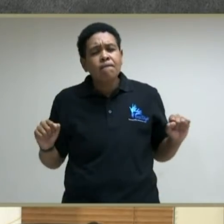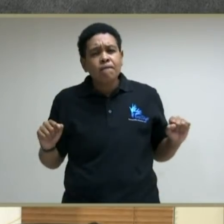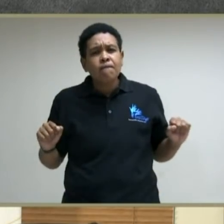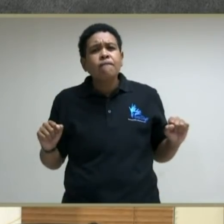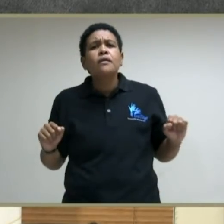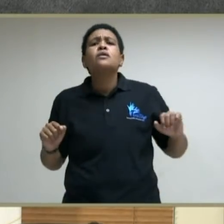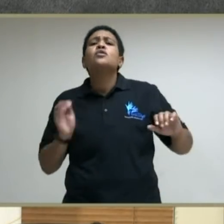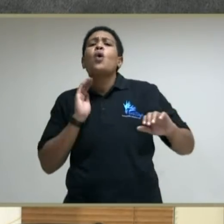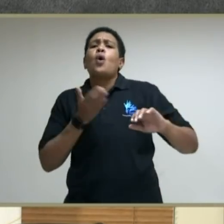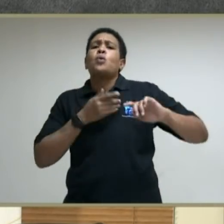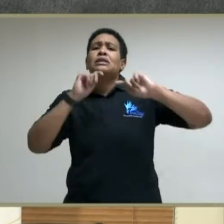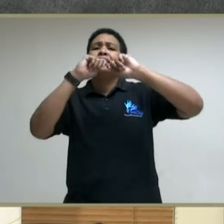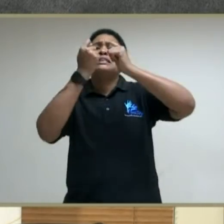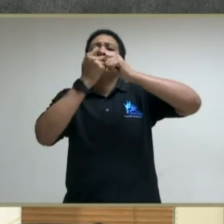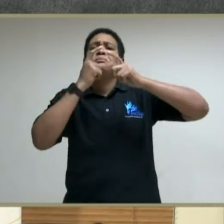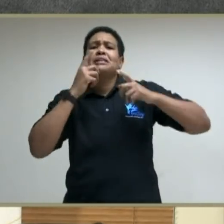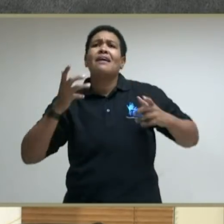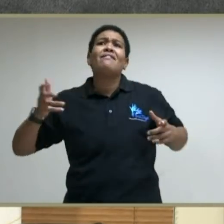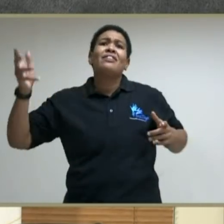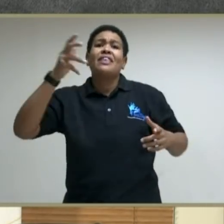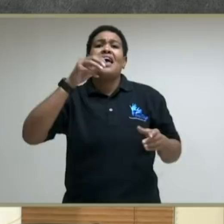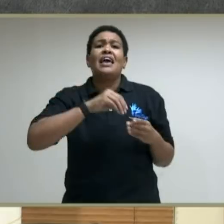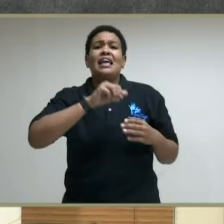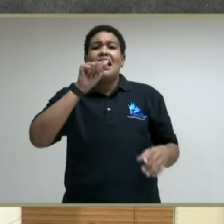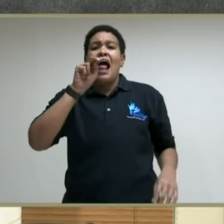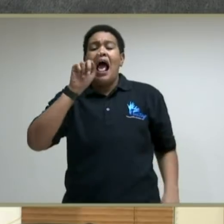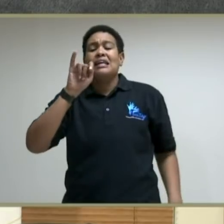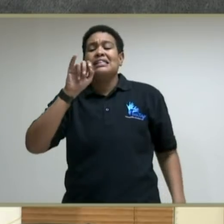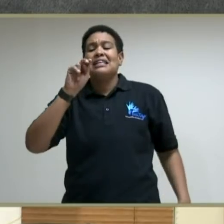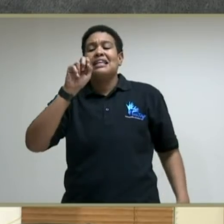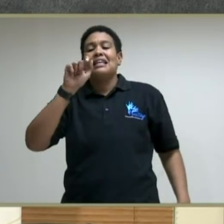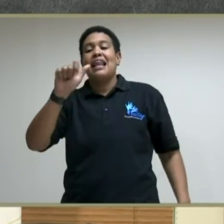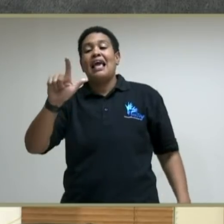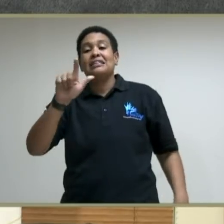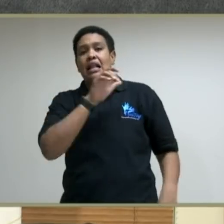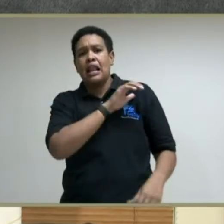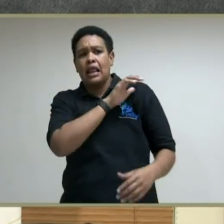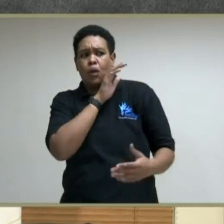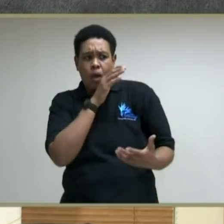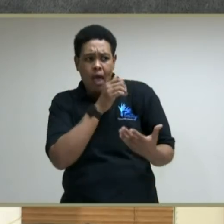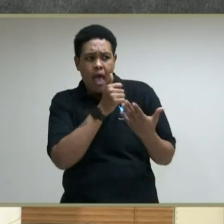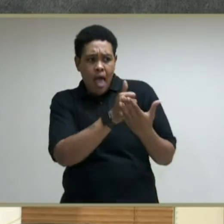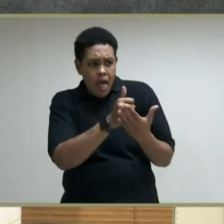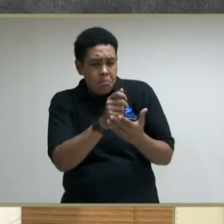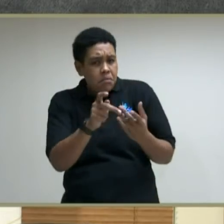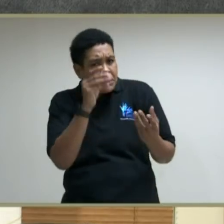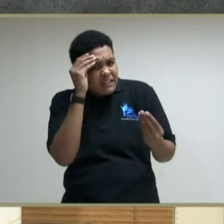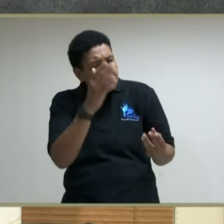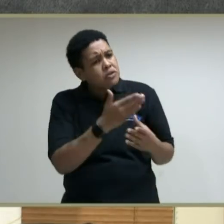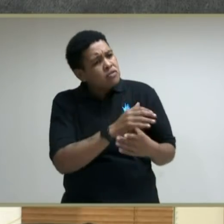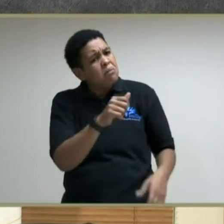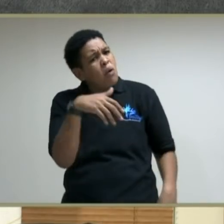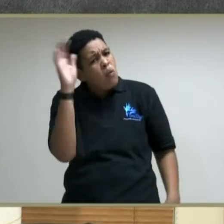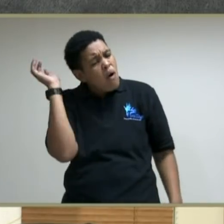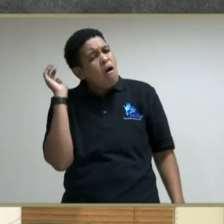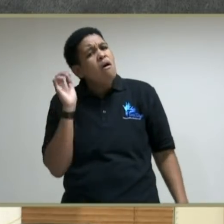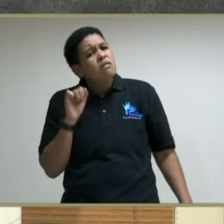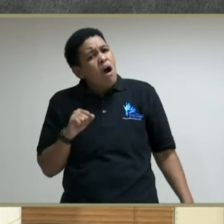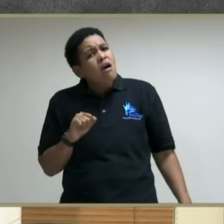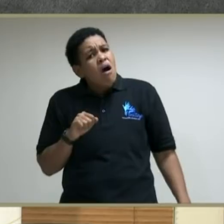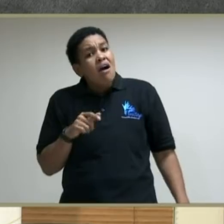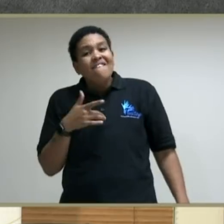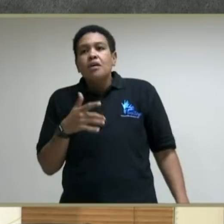our teams are out in the antenatal clinics to help persons with information so that they can